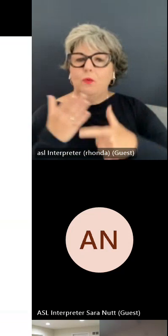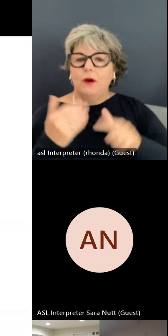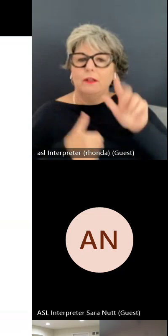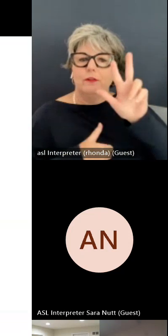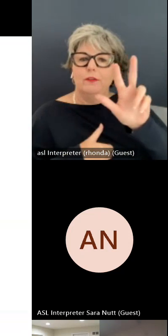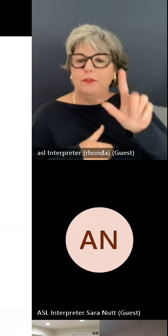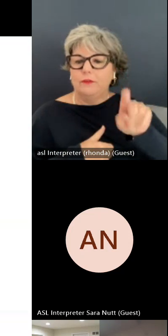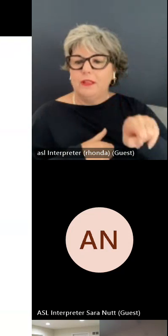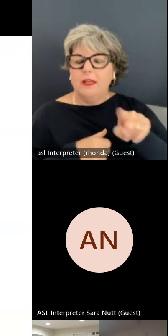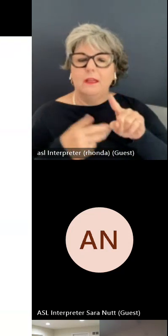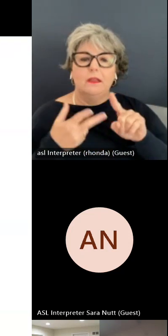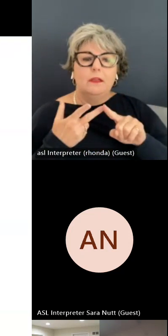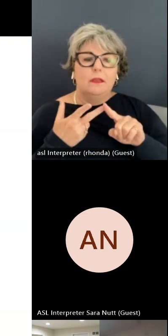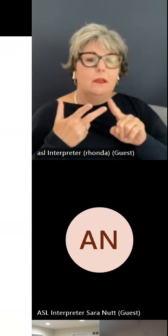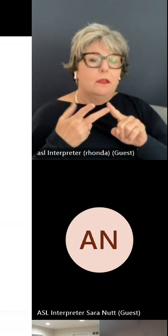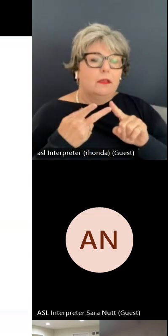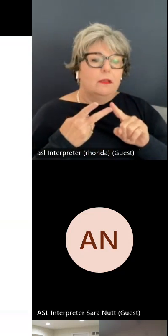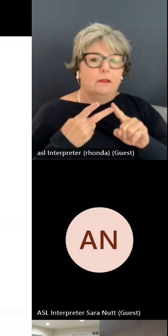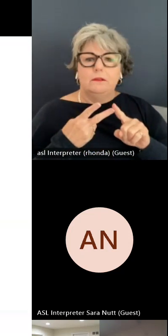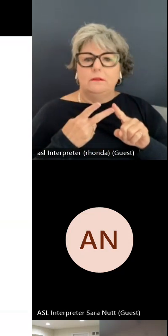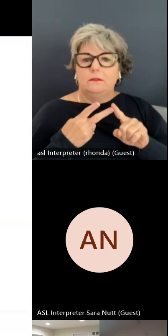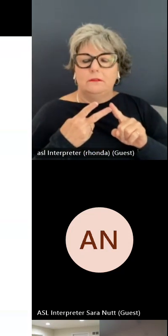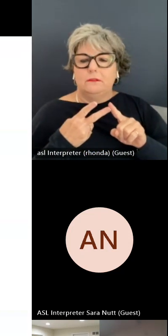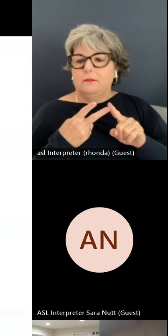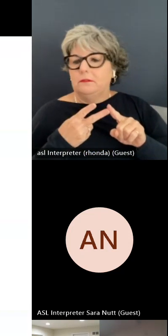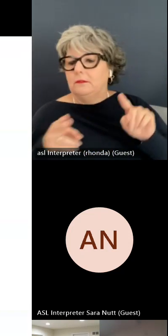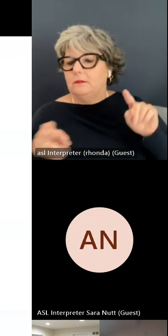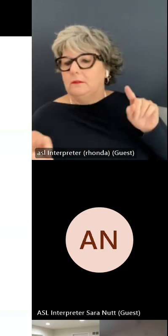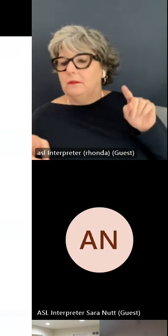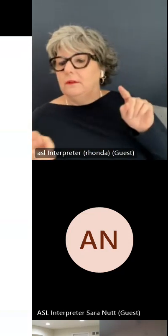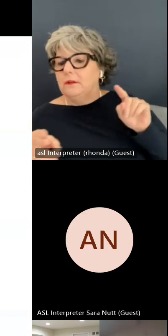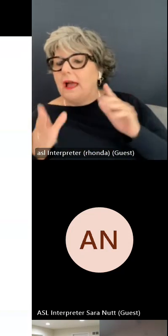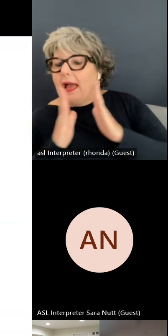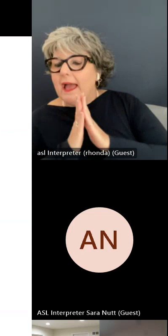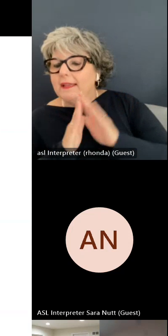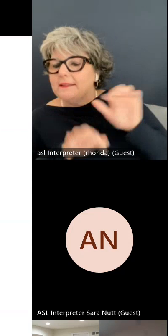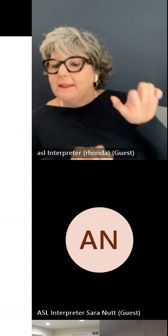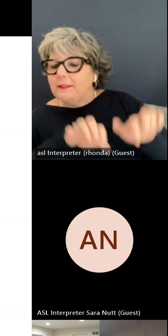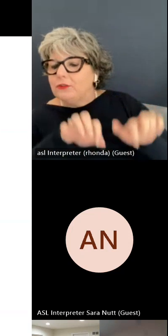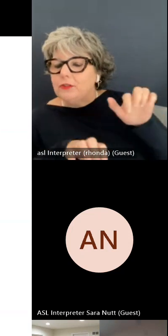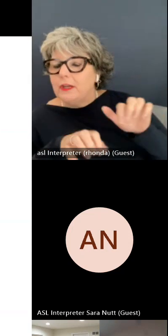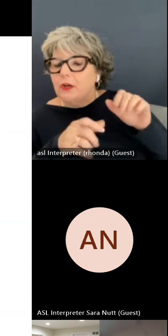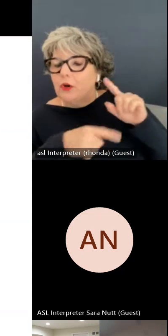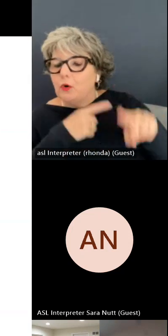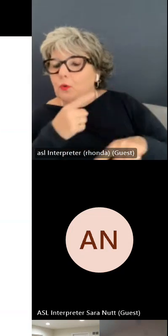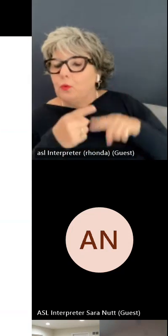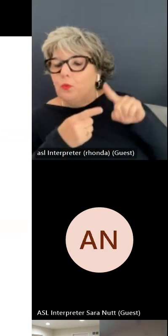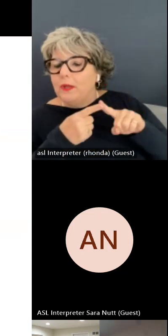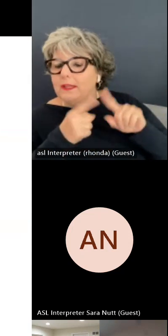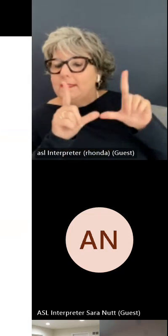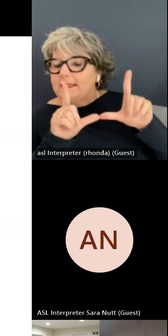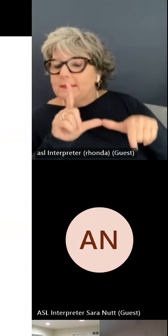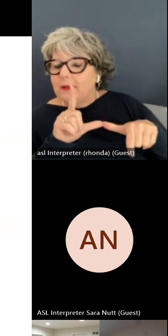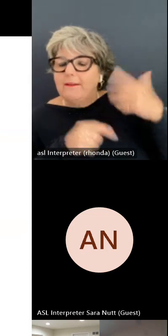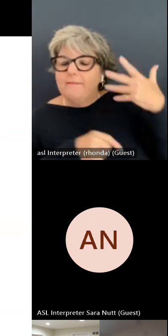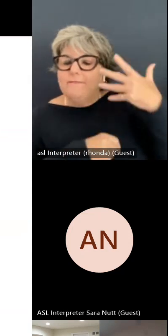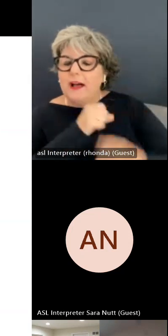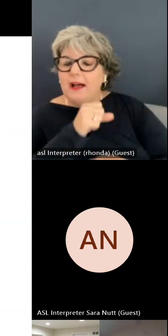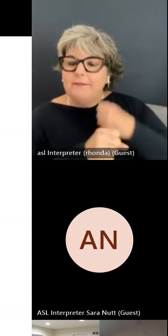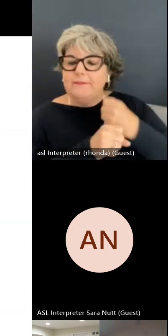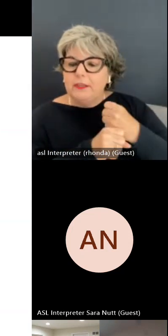And when is the account expired? It's after 5 years after. Usually it's 5 years after the end if it's a last